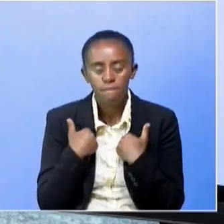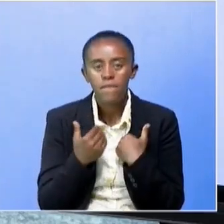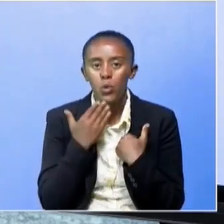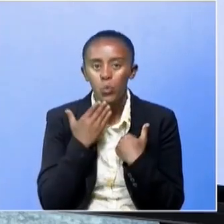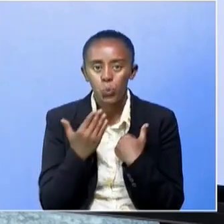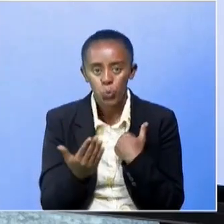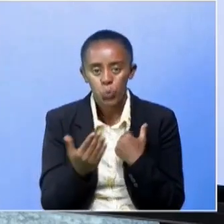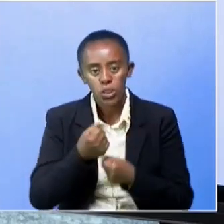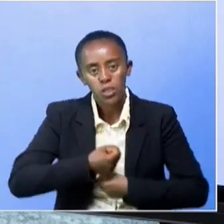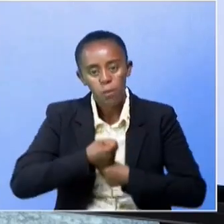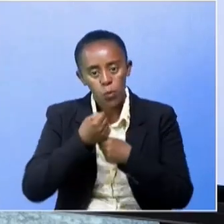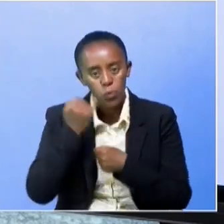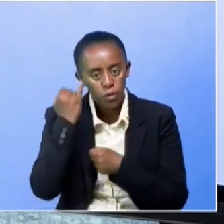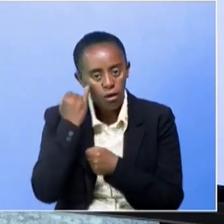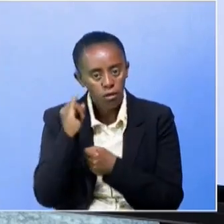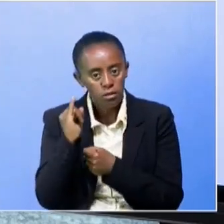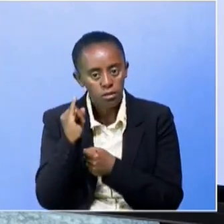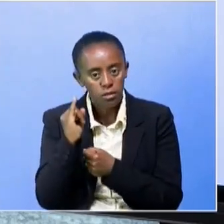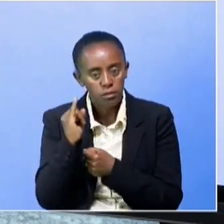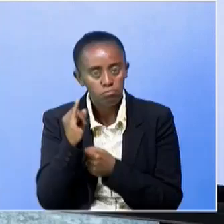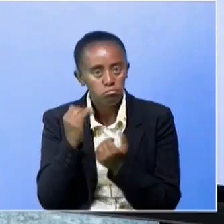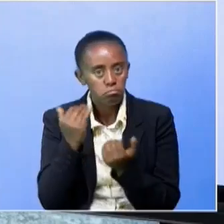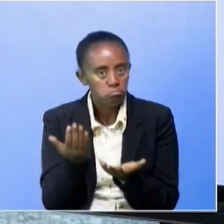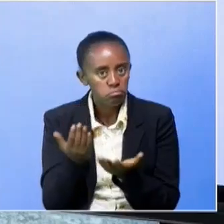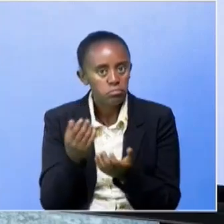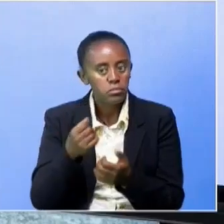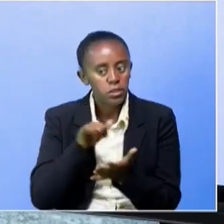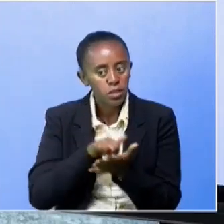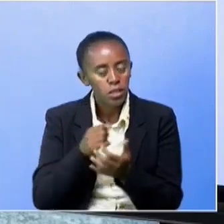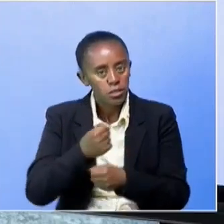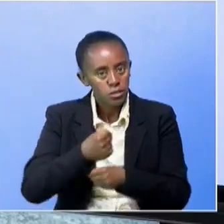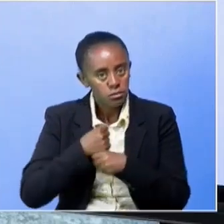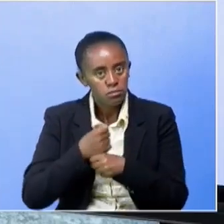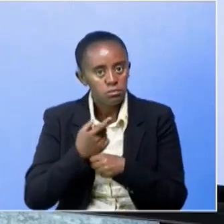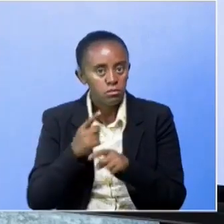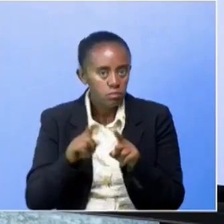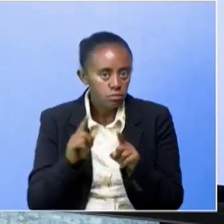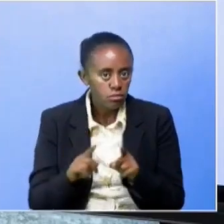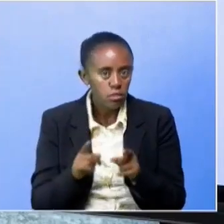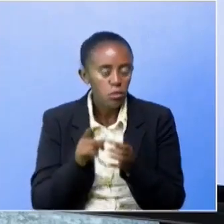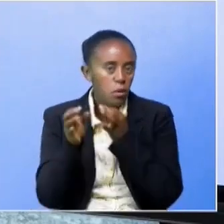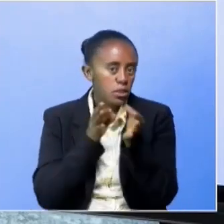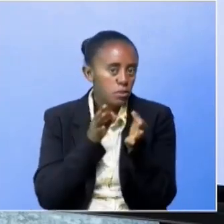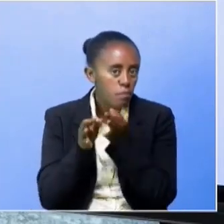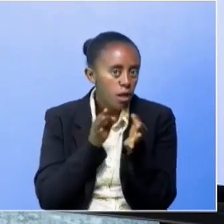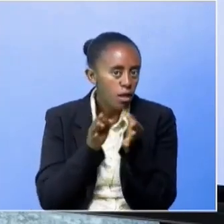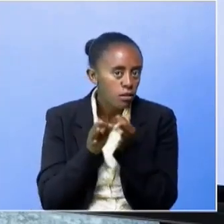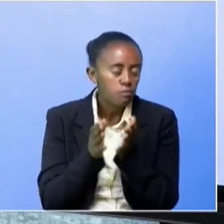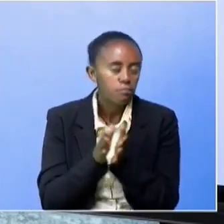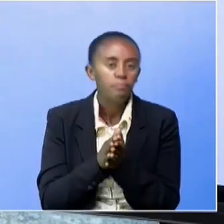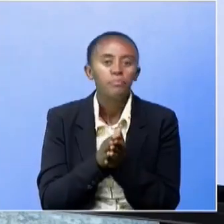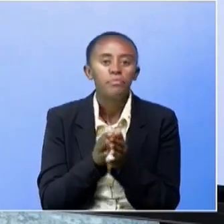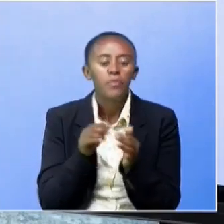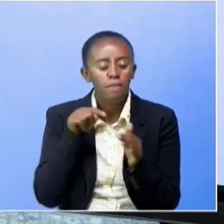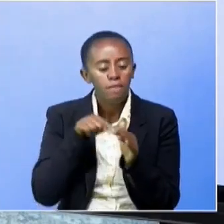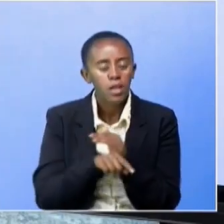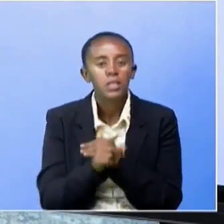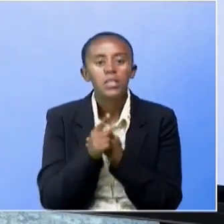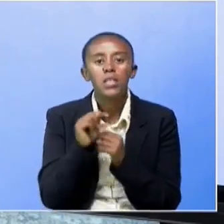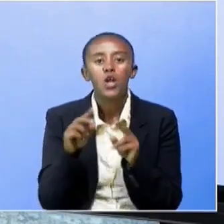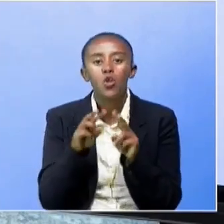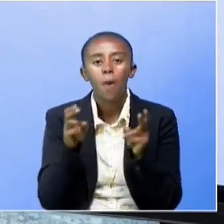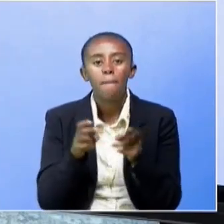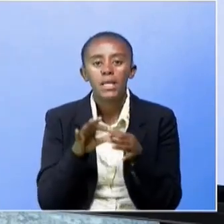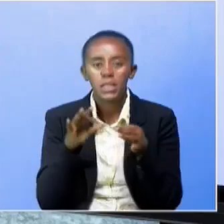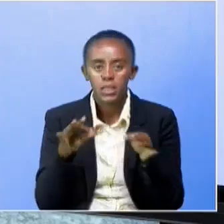supporting ideas that support and give evidence or explain further the topic